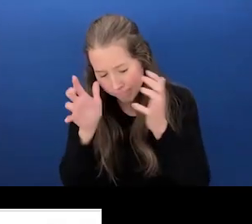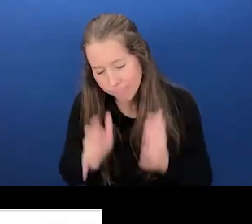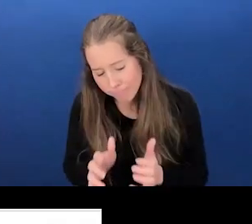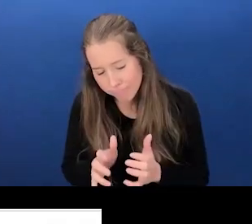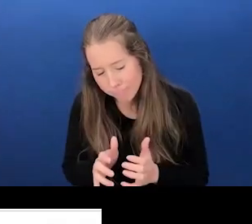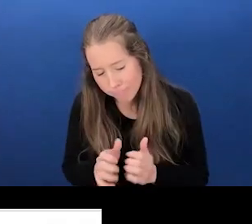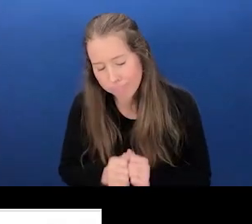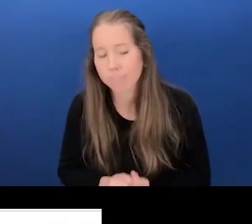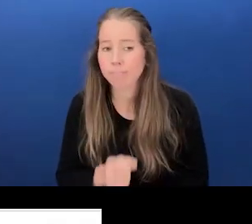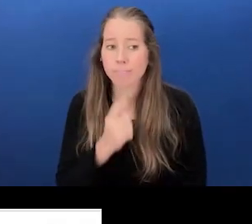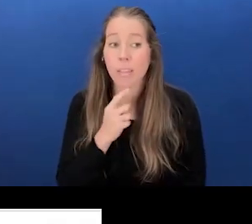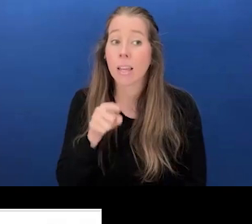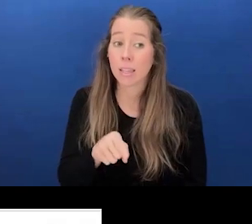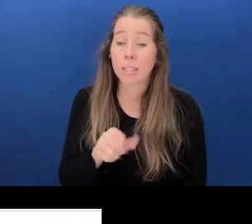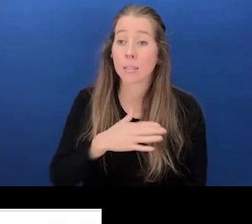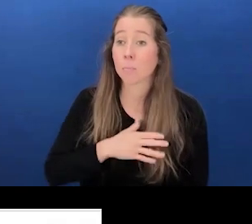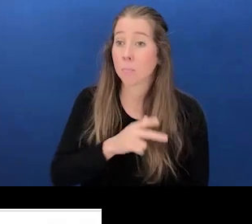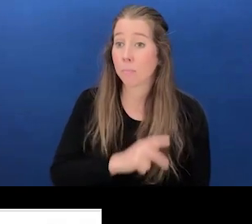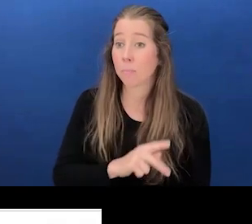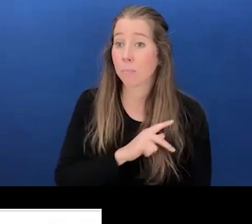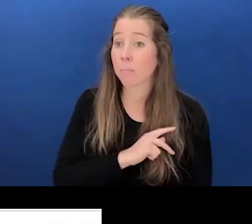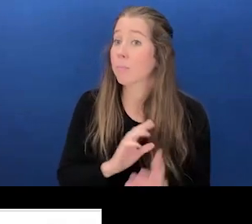This is my personal story about using